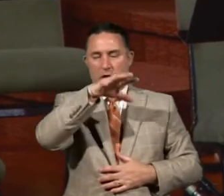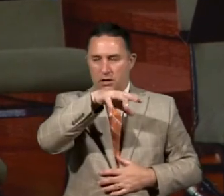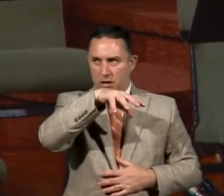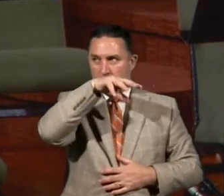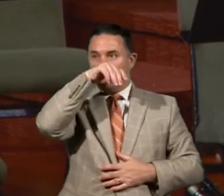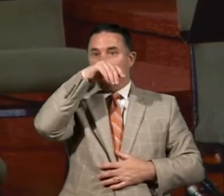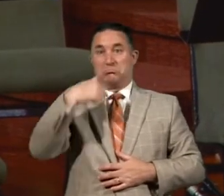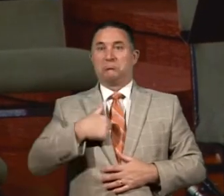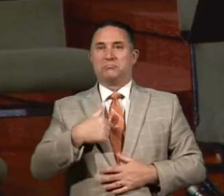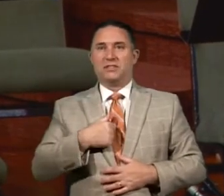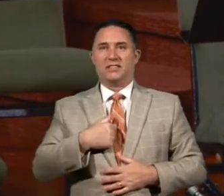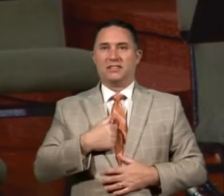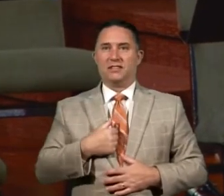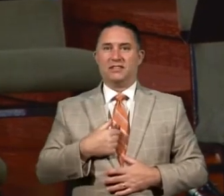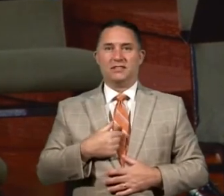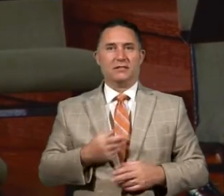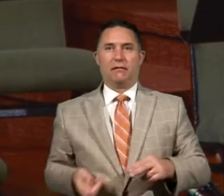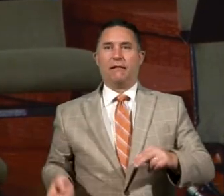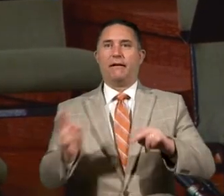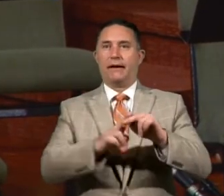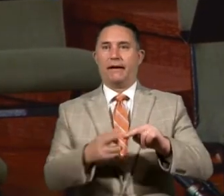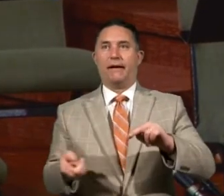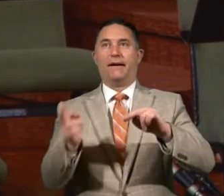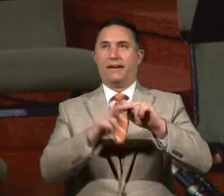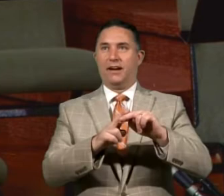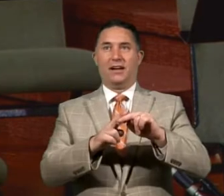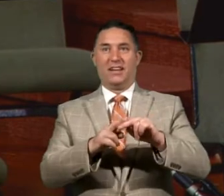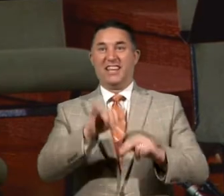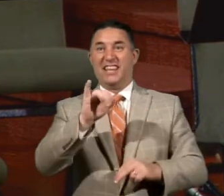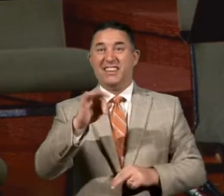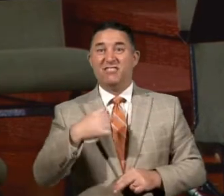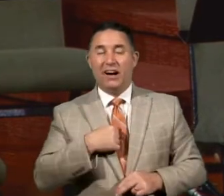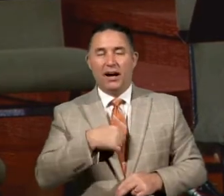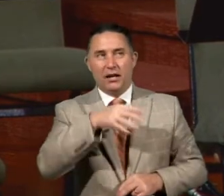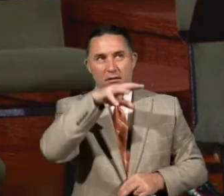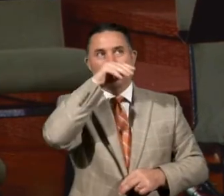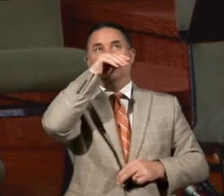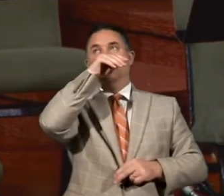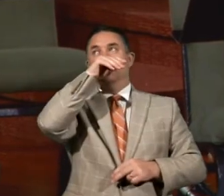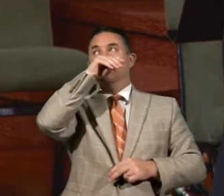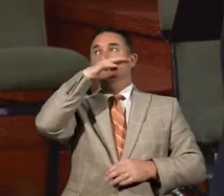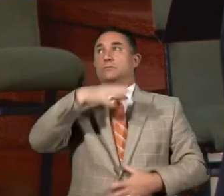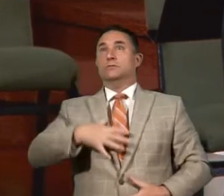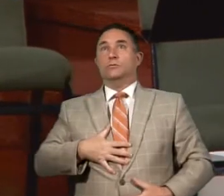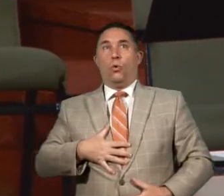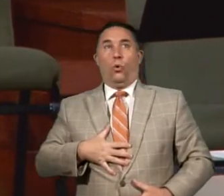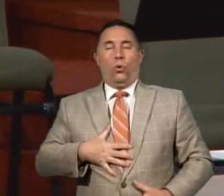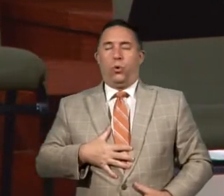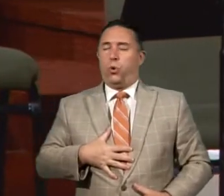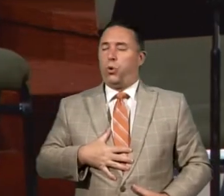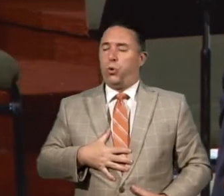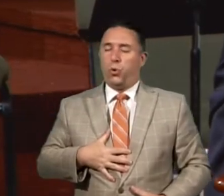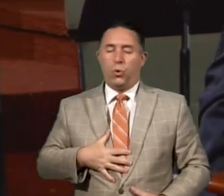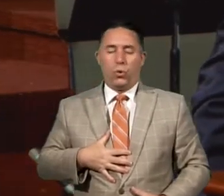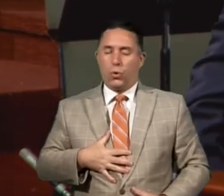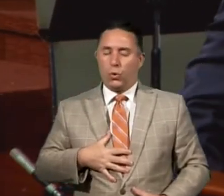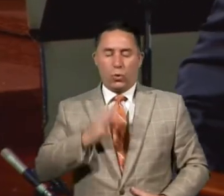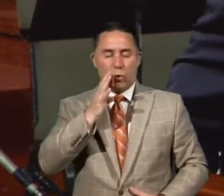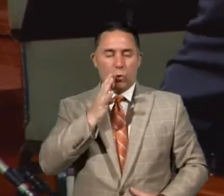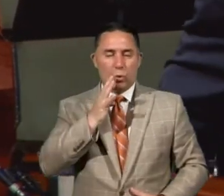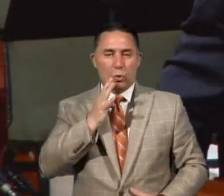And I'm one of these guys, I can gain weight breathing the food. I don't even have to eat it, just breathe it.